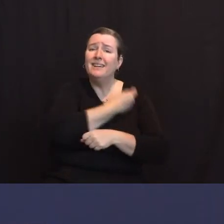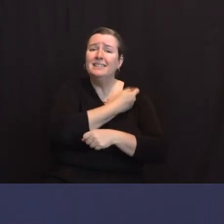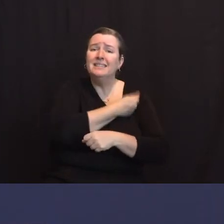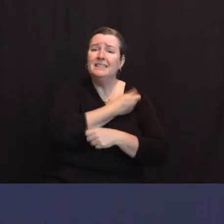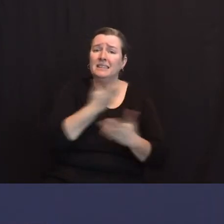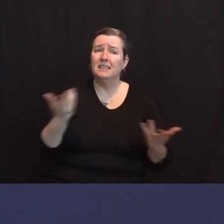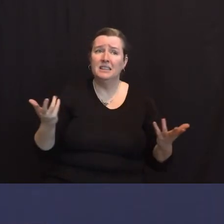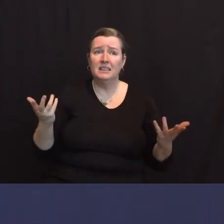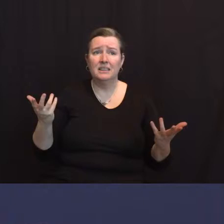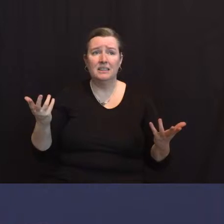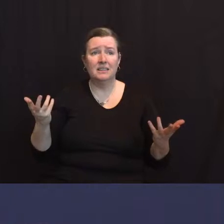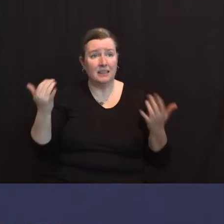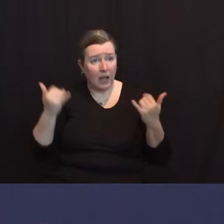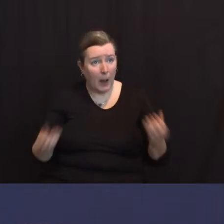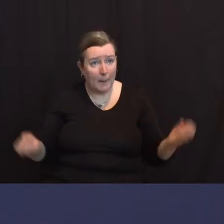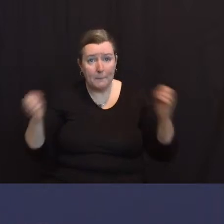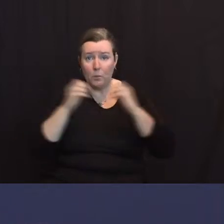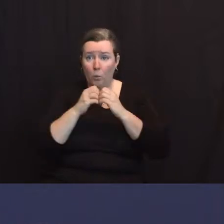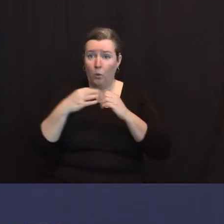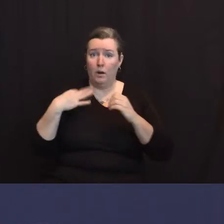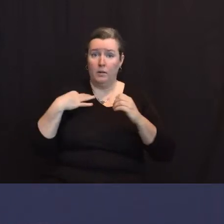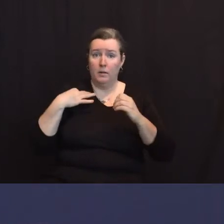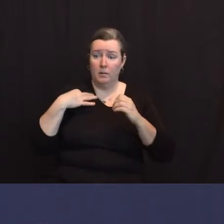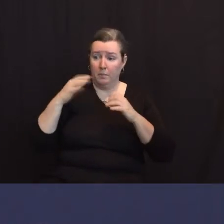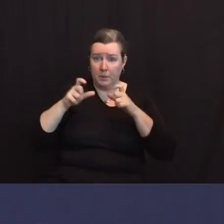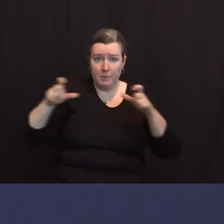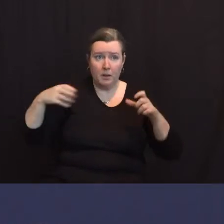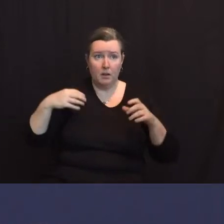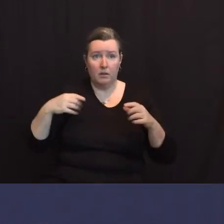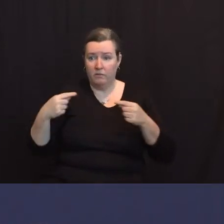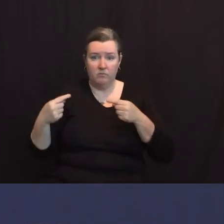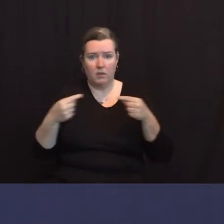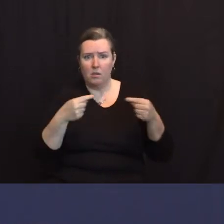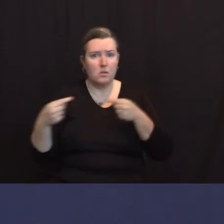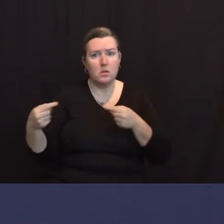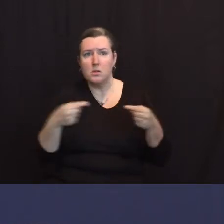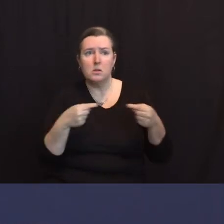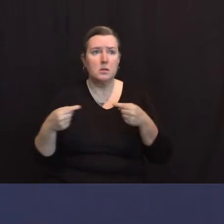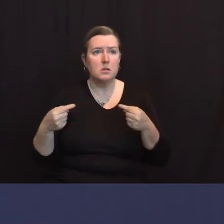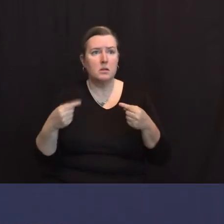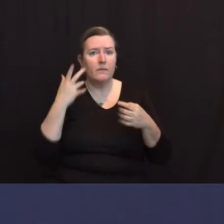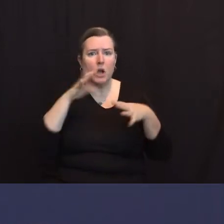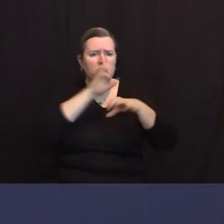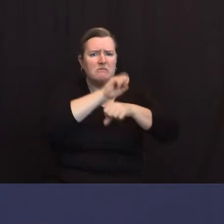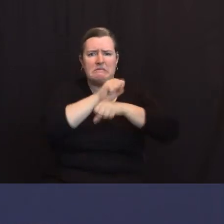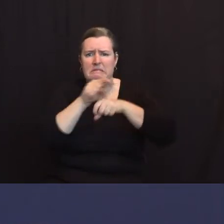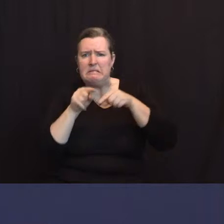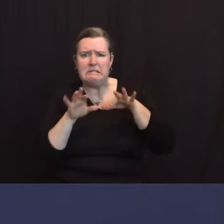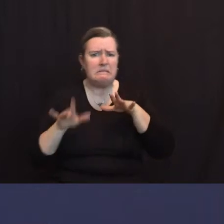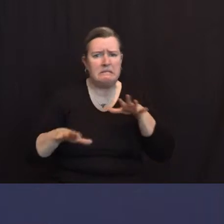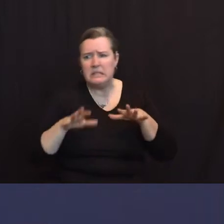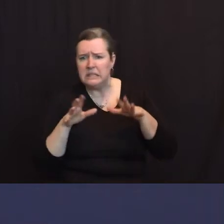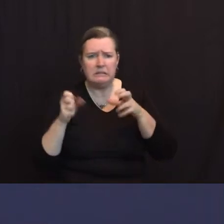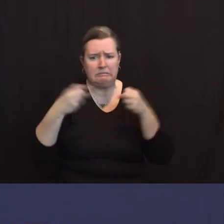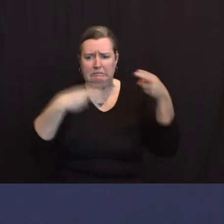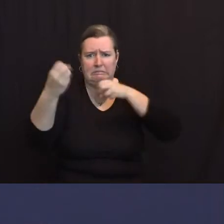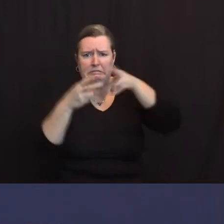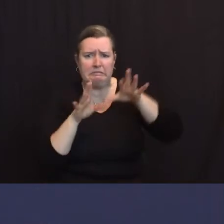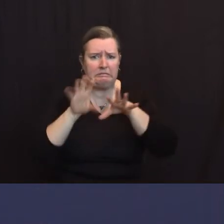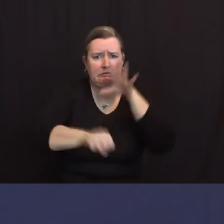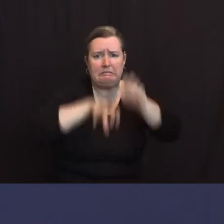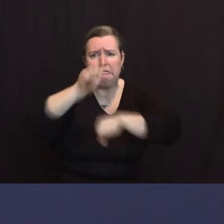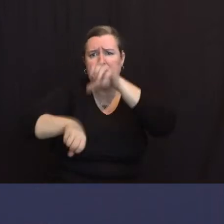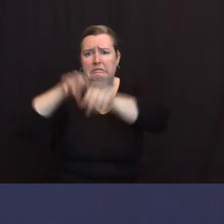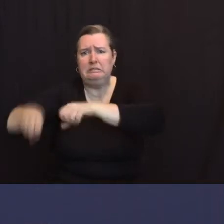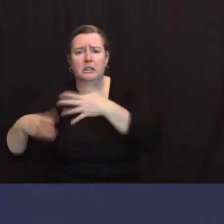are they fighting for the same amount of vaccines, or excuse me, the same appointments that everybody that previously registered? Or did the previously